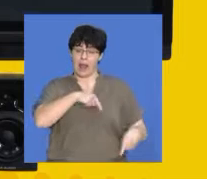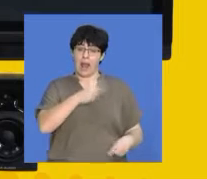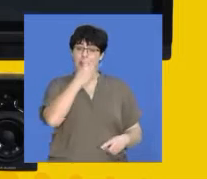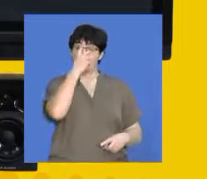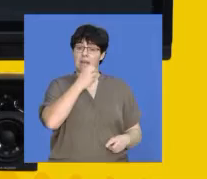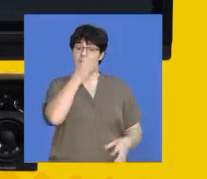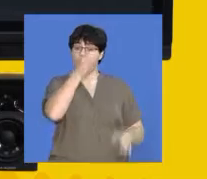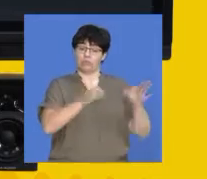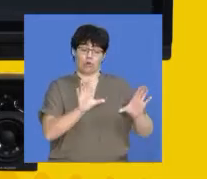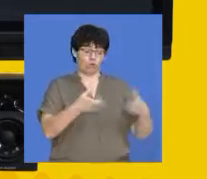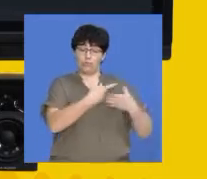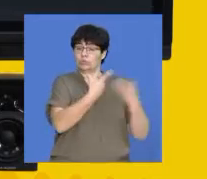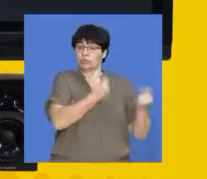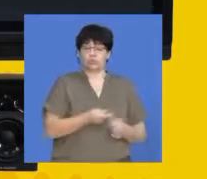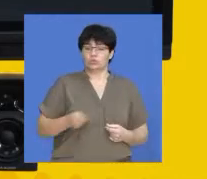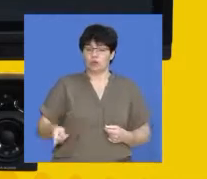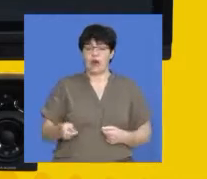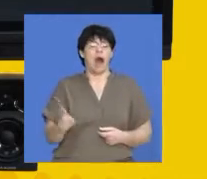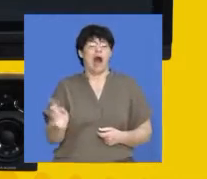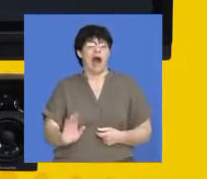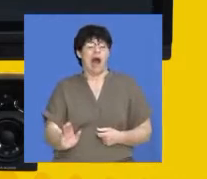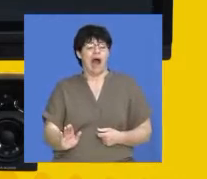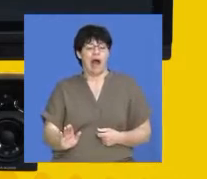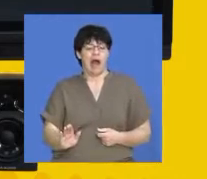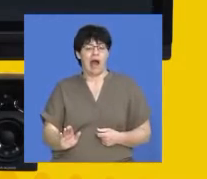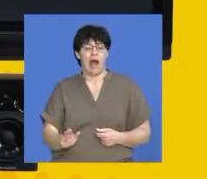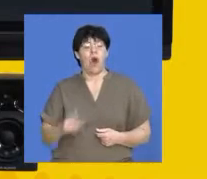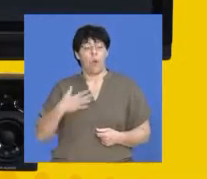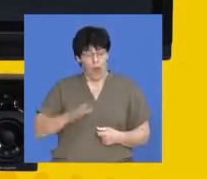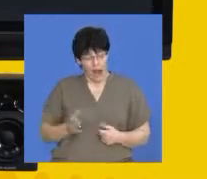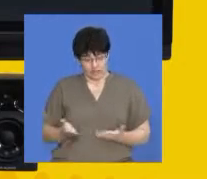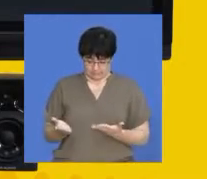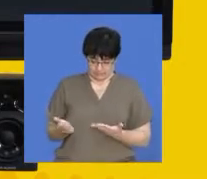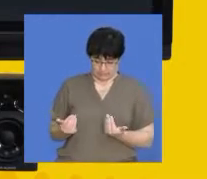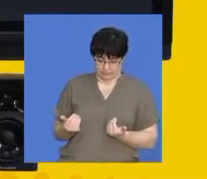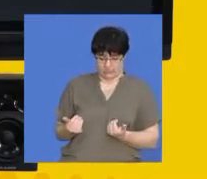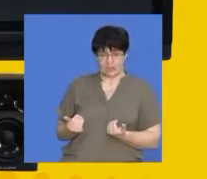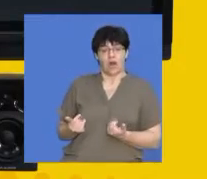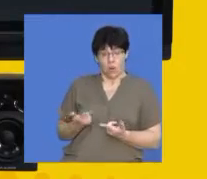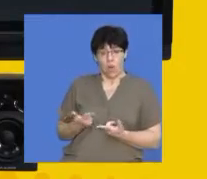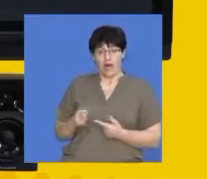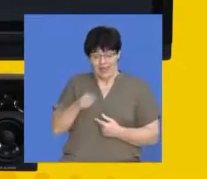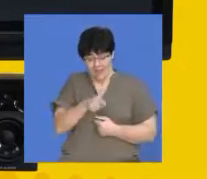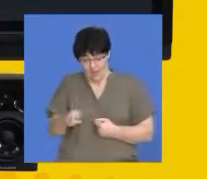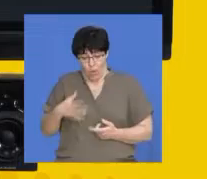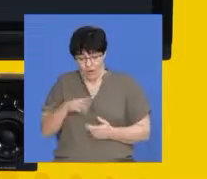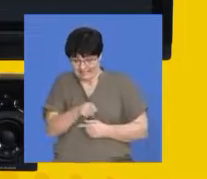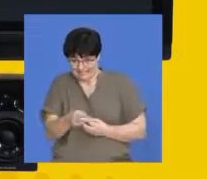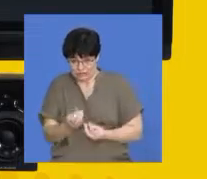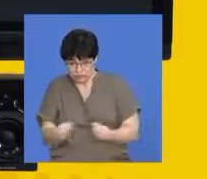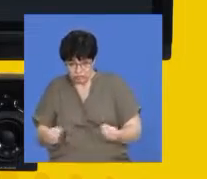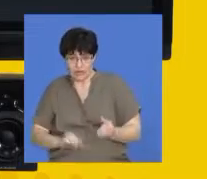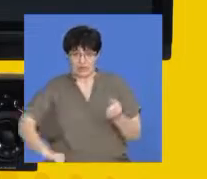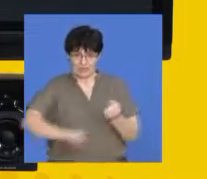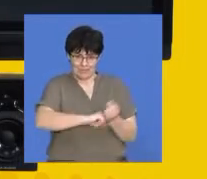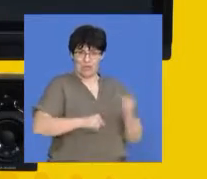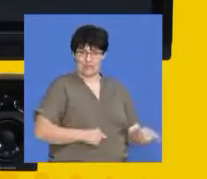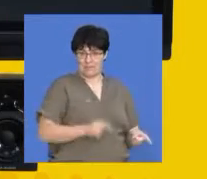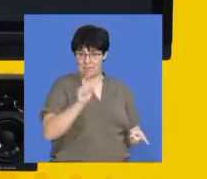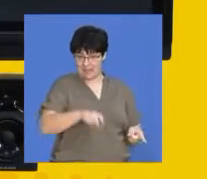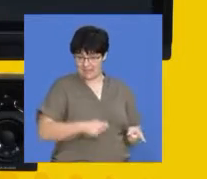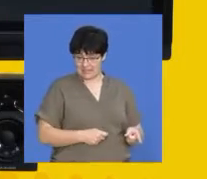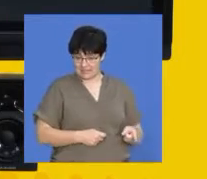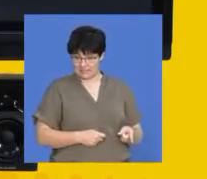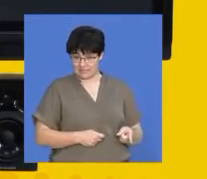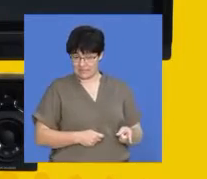was doing this, that they were actually trying to get them to their side to support their political cause. Okay, that's one